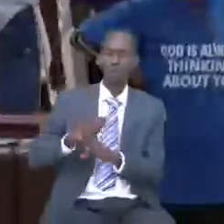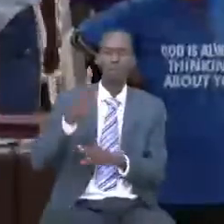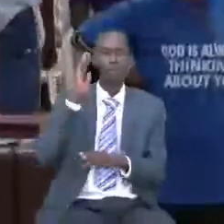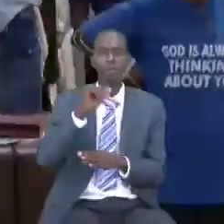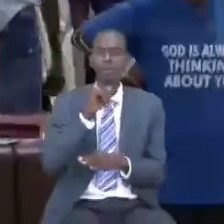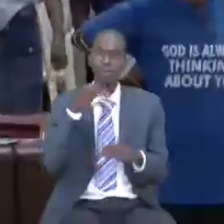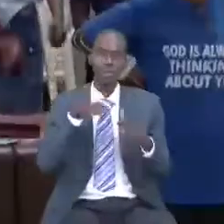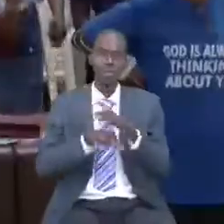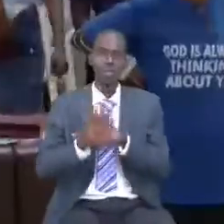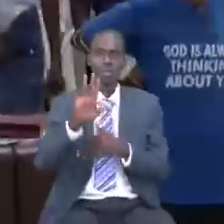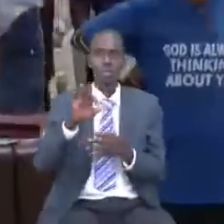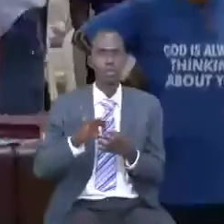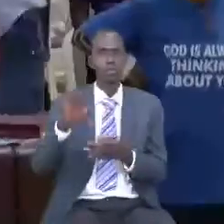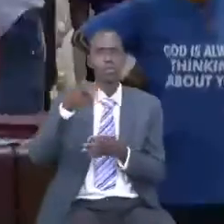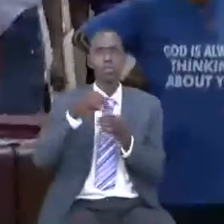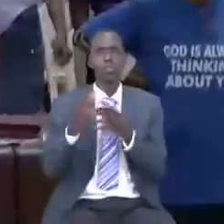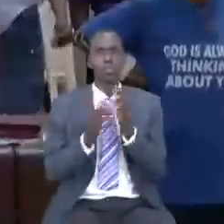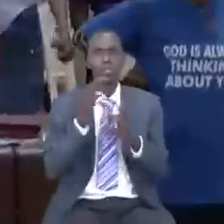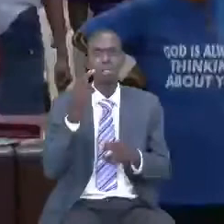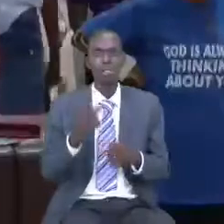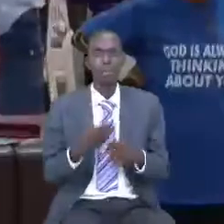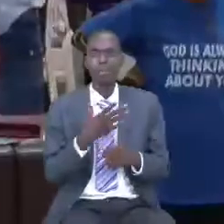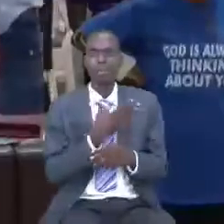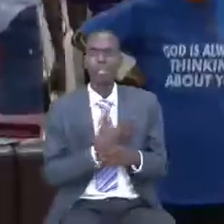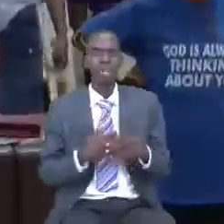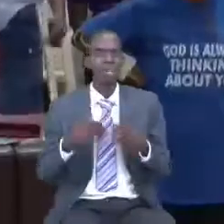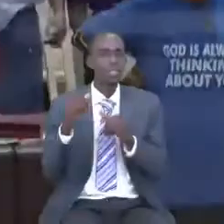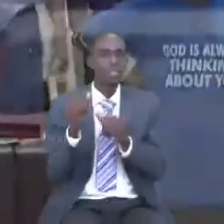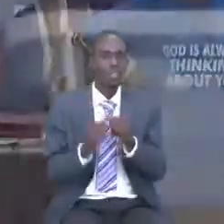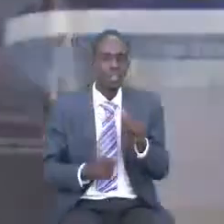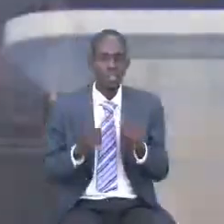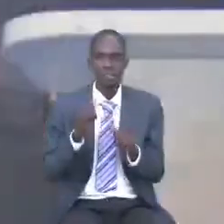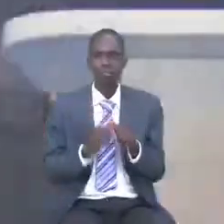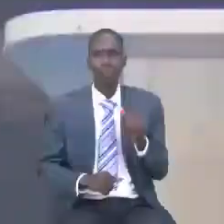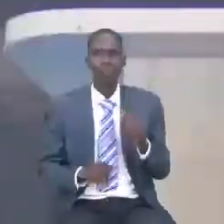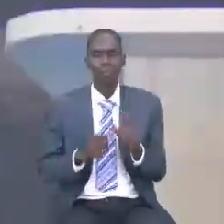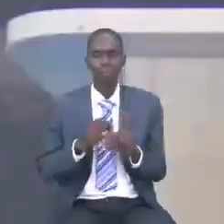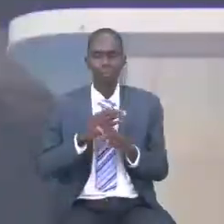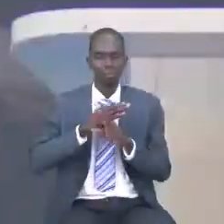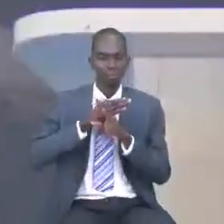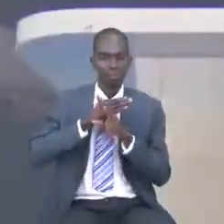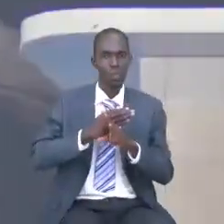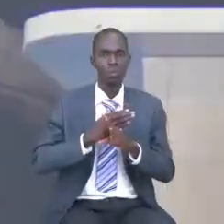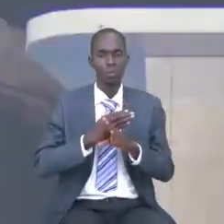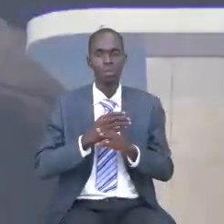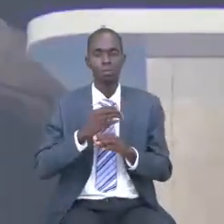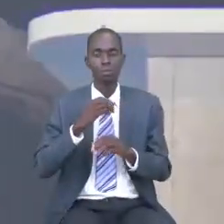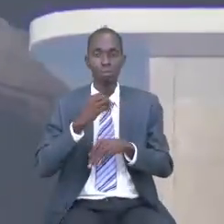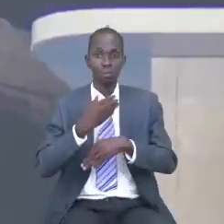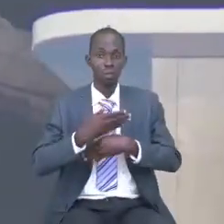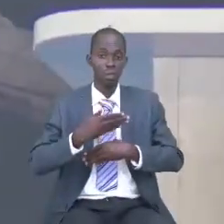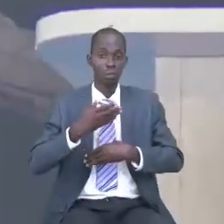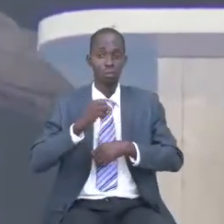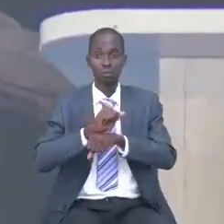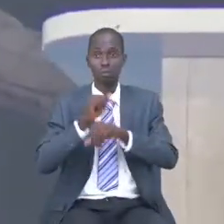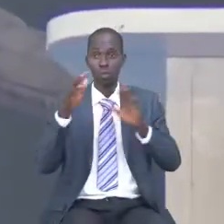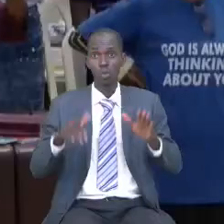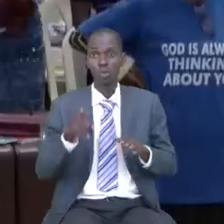your spirit. Amen. And every stumbling block you will climb over.